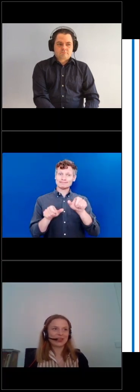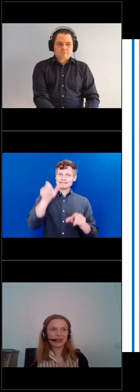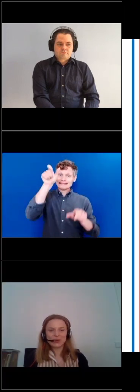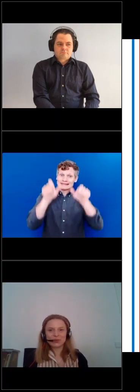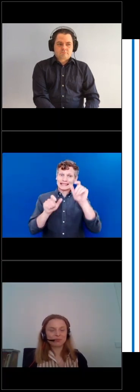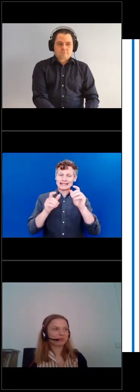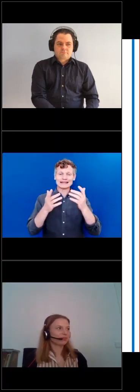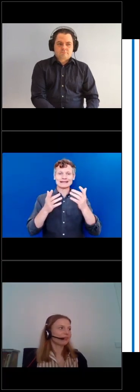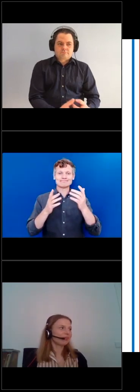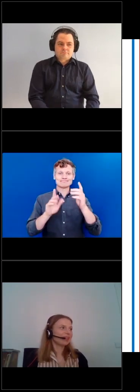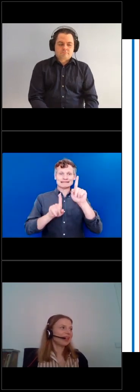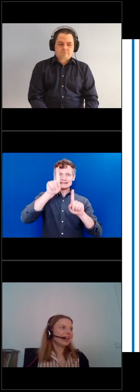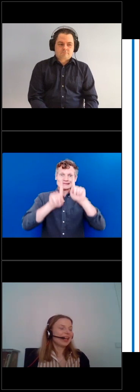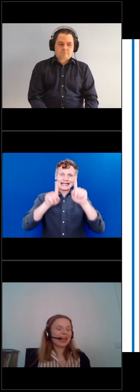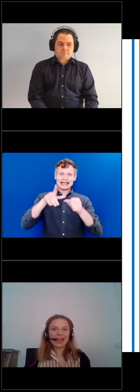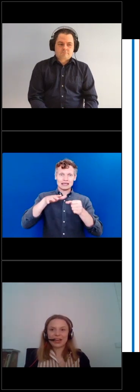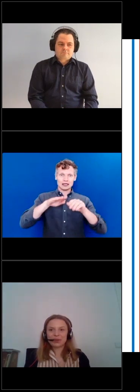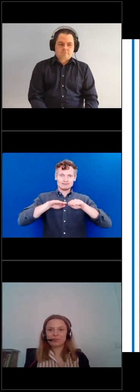ask you,